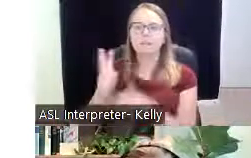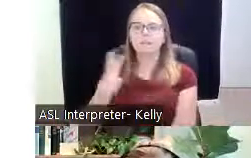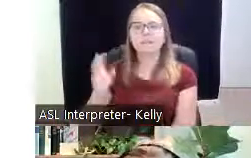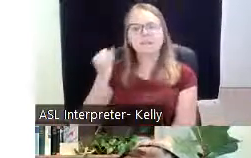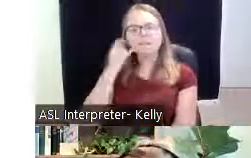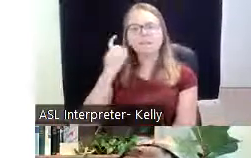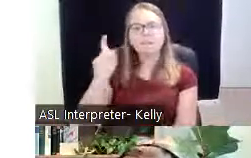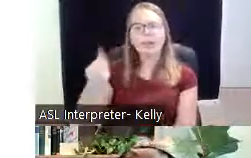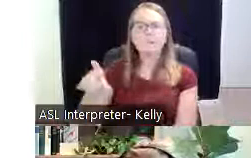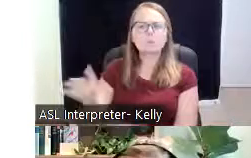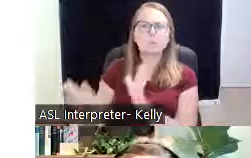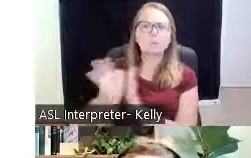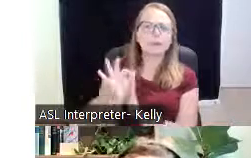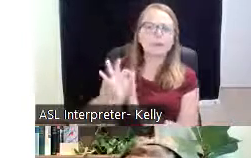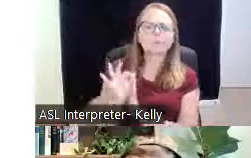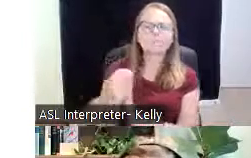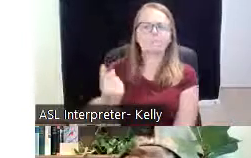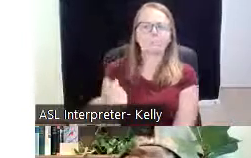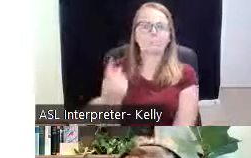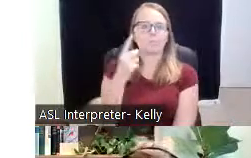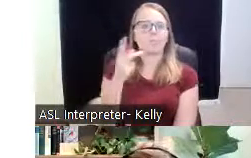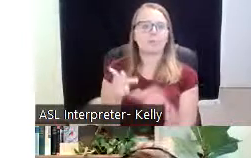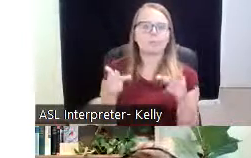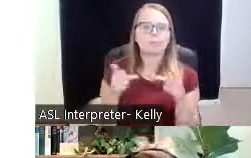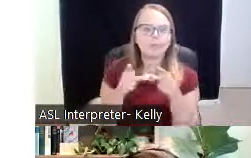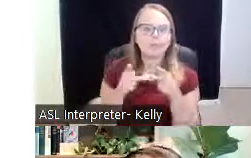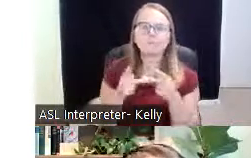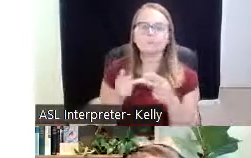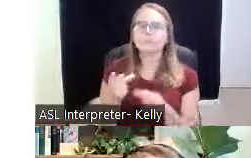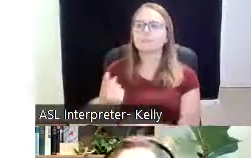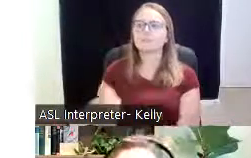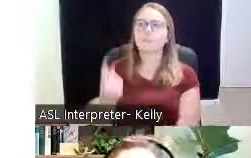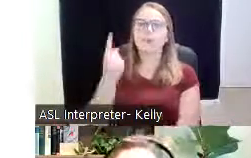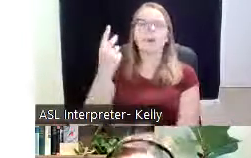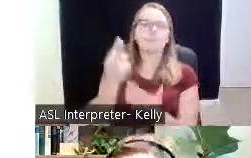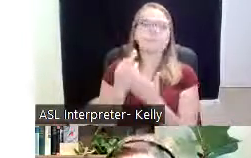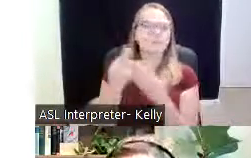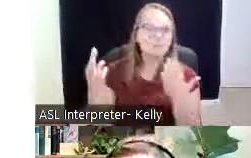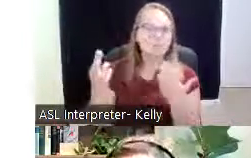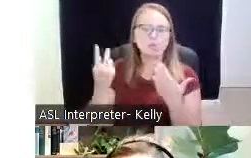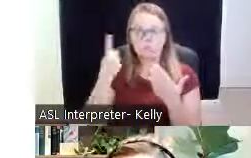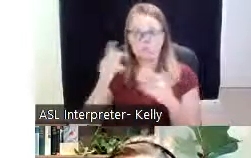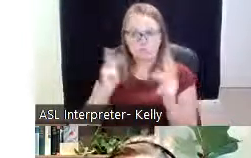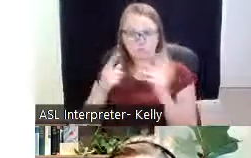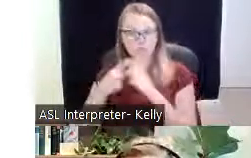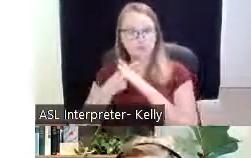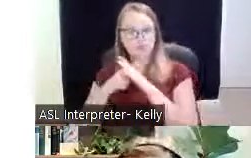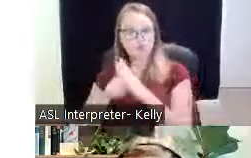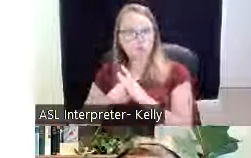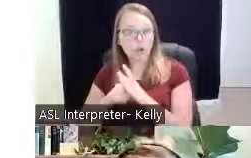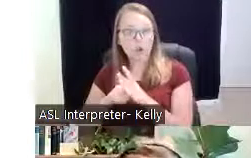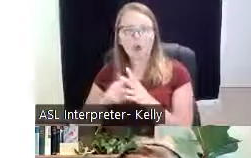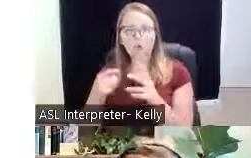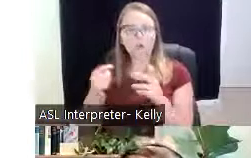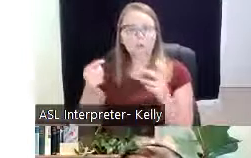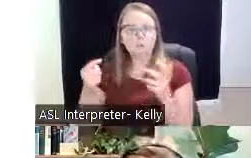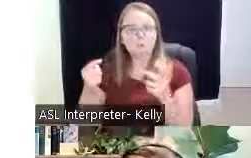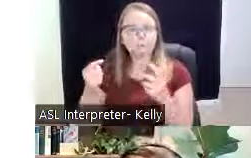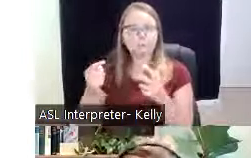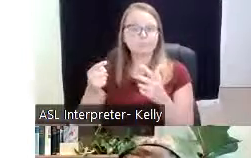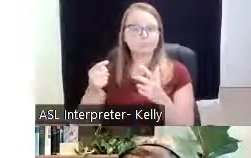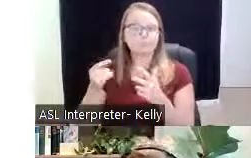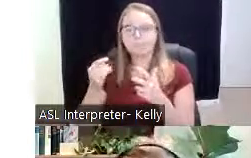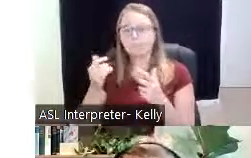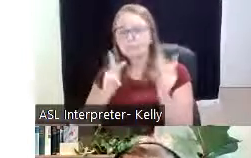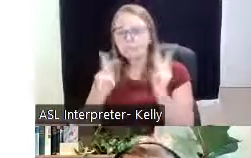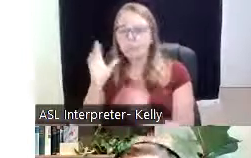pick, you know, kind of one place or one, perhaps one resource for folks to start with as they're exploring resources